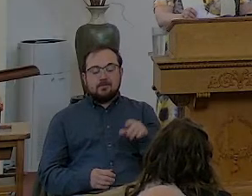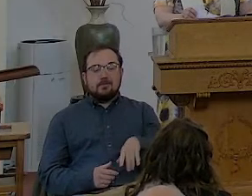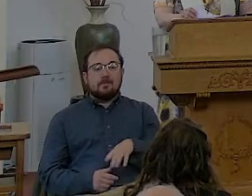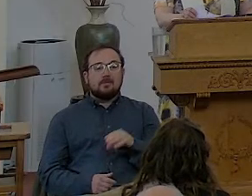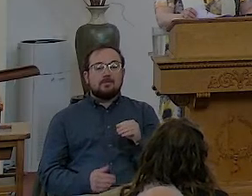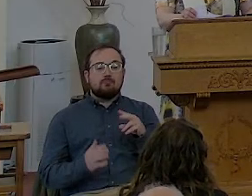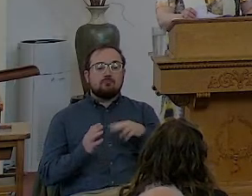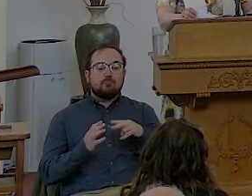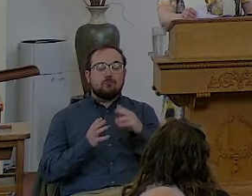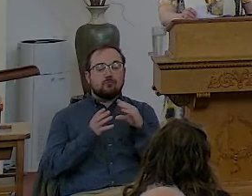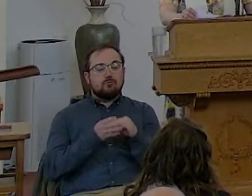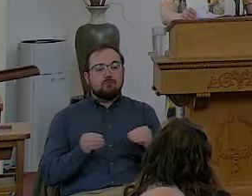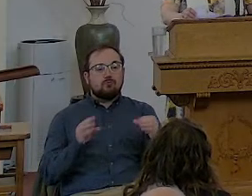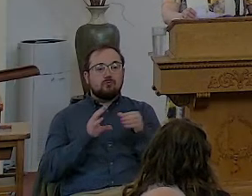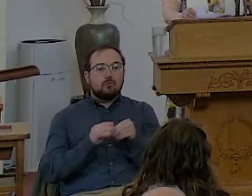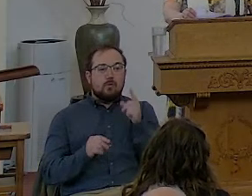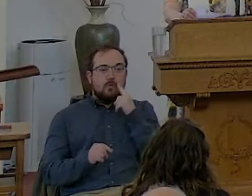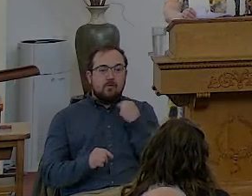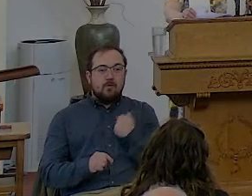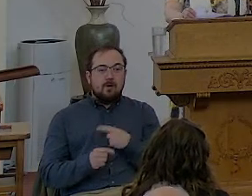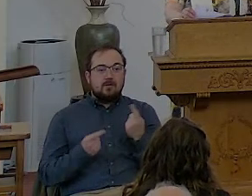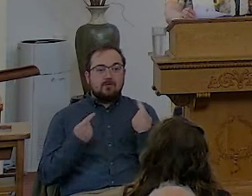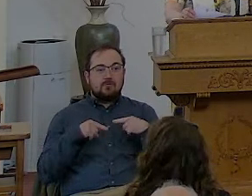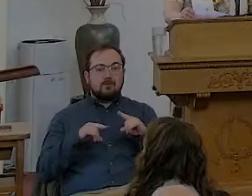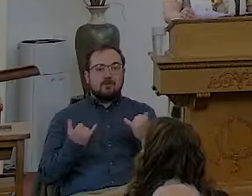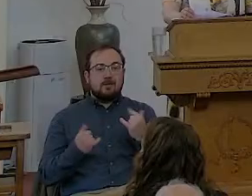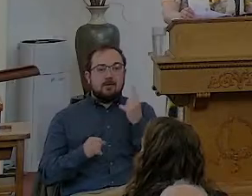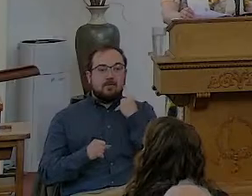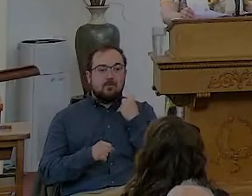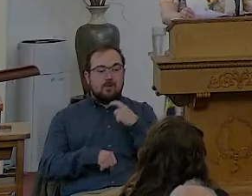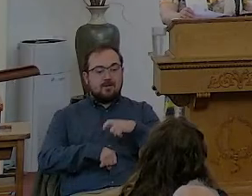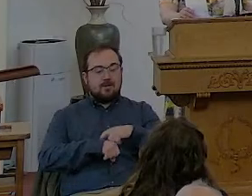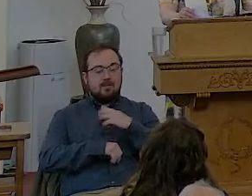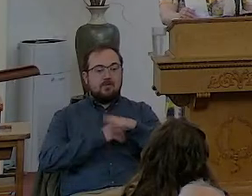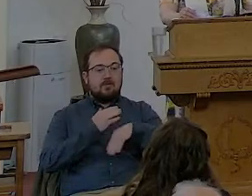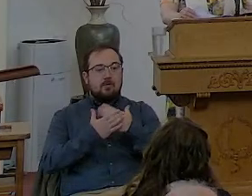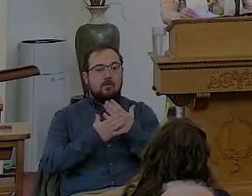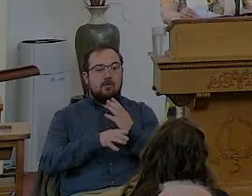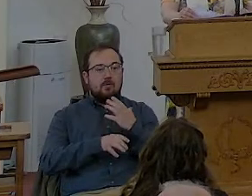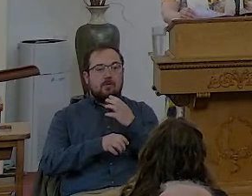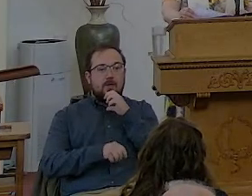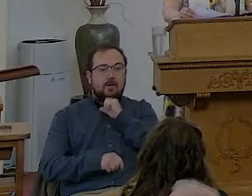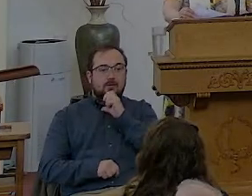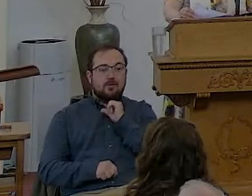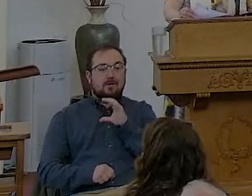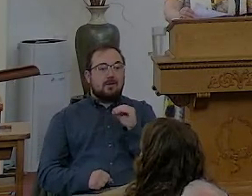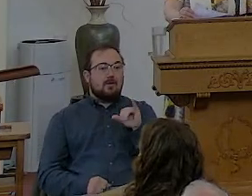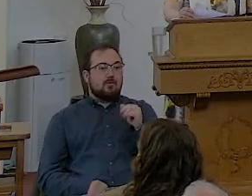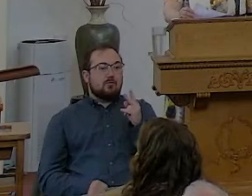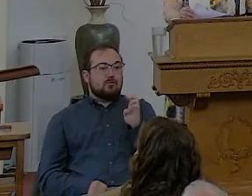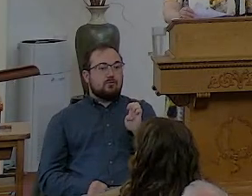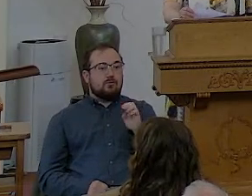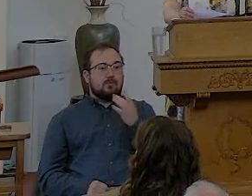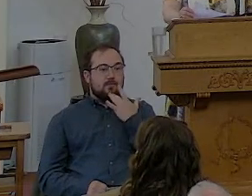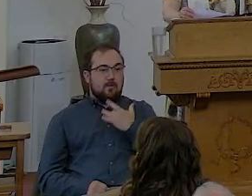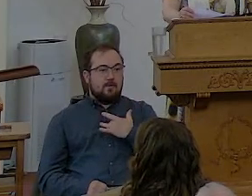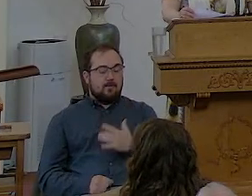reading the story for us today during Time for All Ages, as well as doing June birthdays, which is nice.